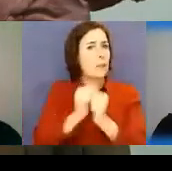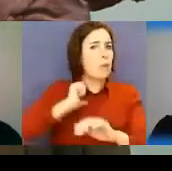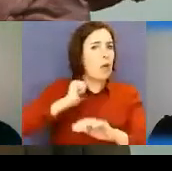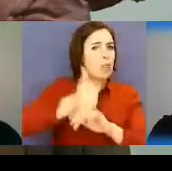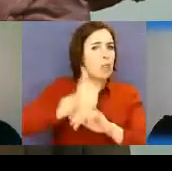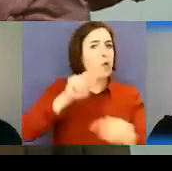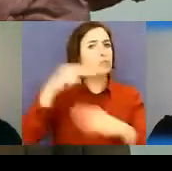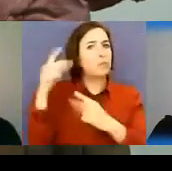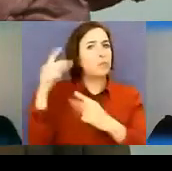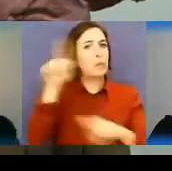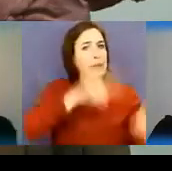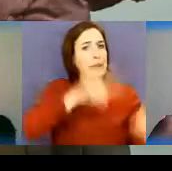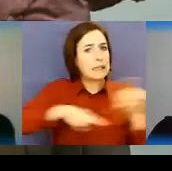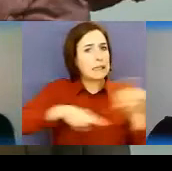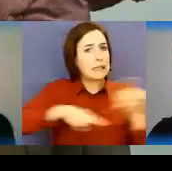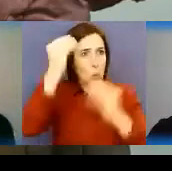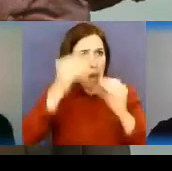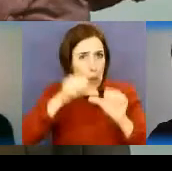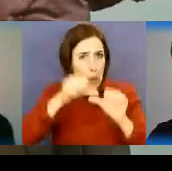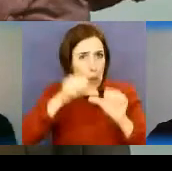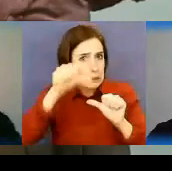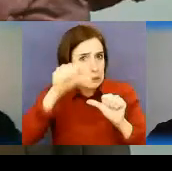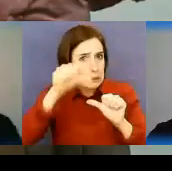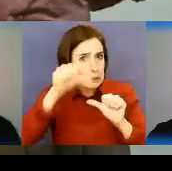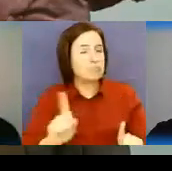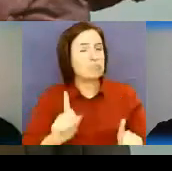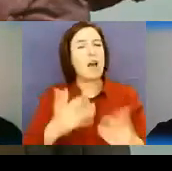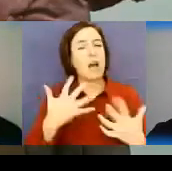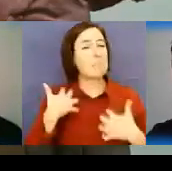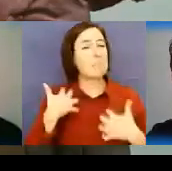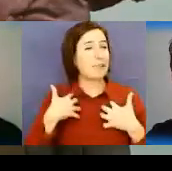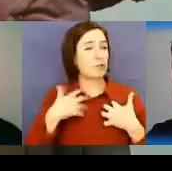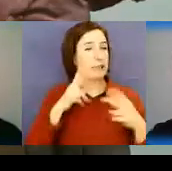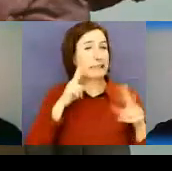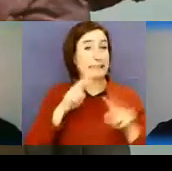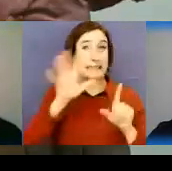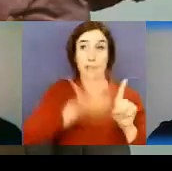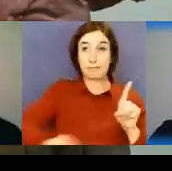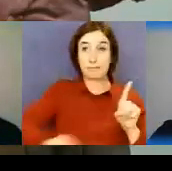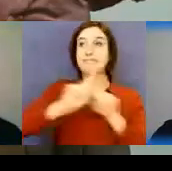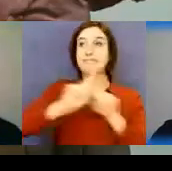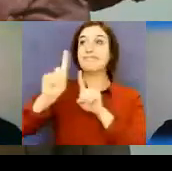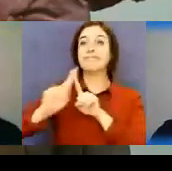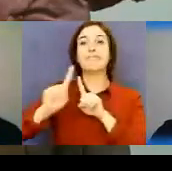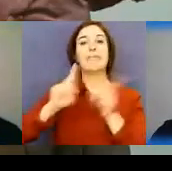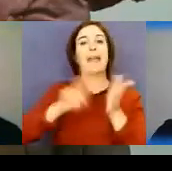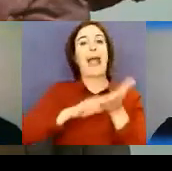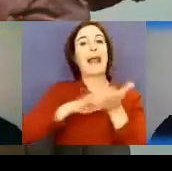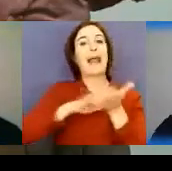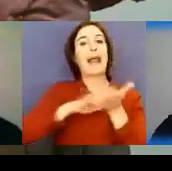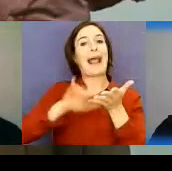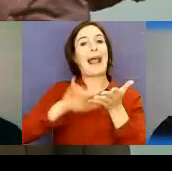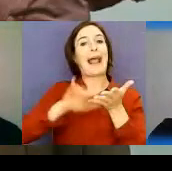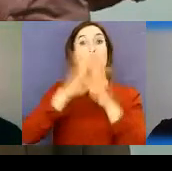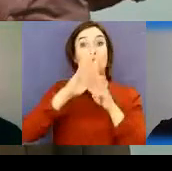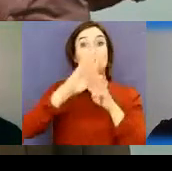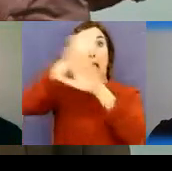from different NHS trusts, that we see a different approach to this, but generally speaking, where there's the most success is there. It feels